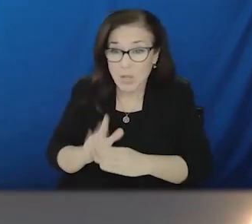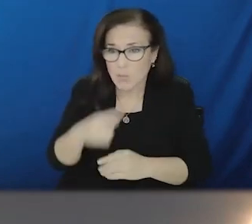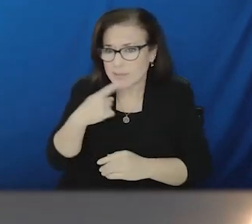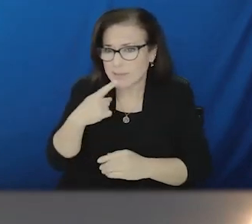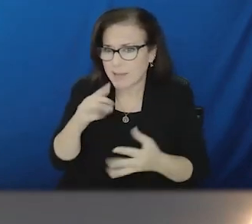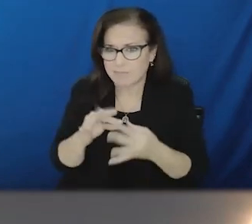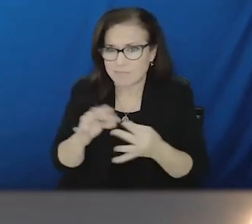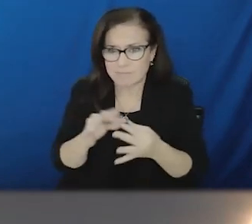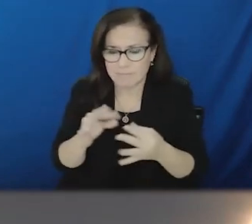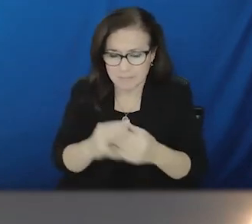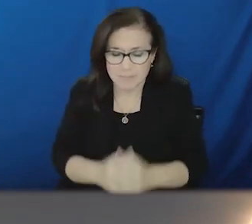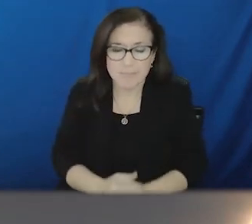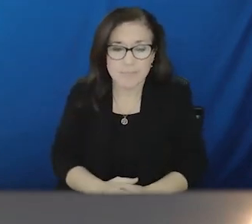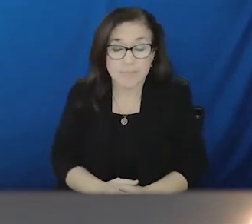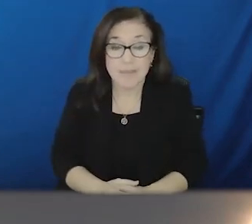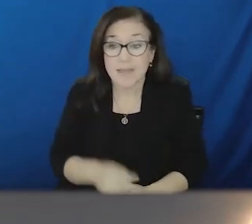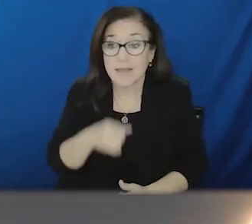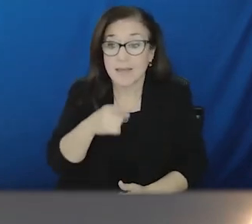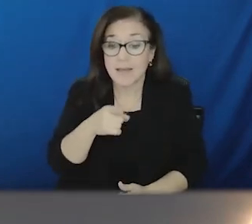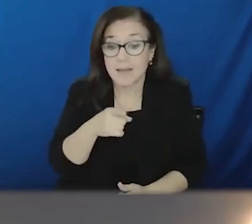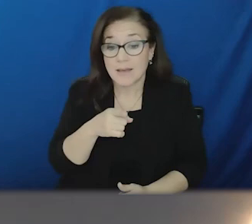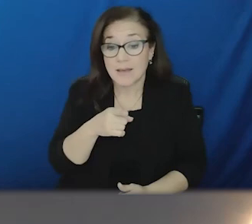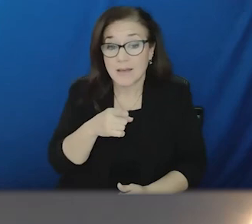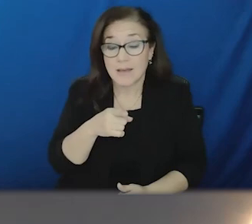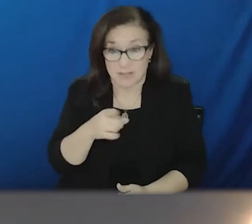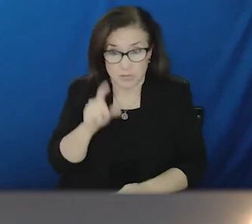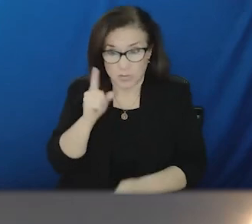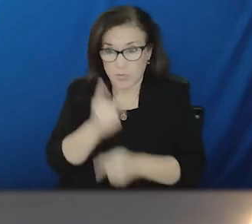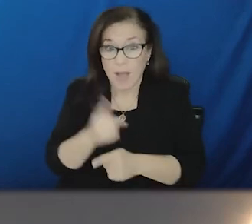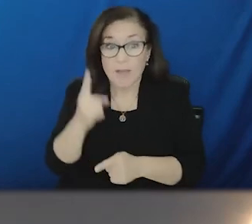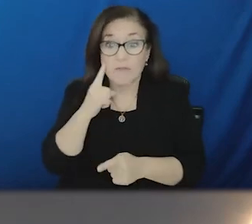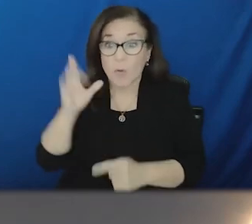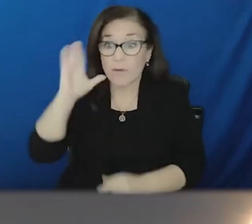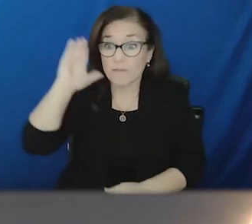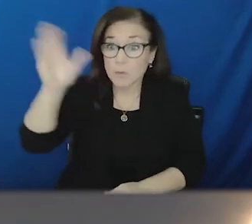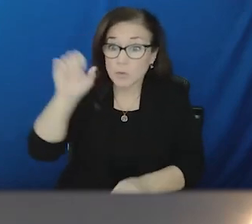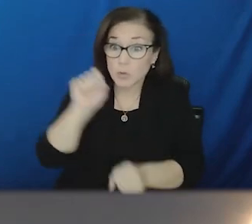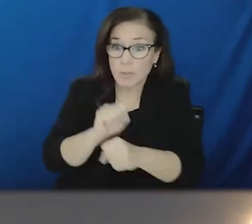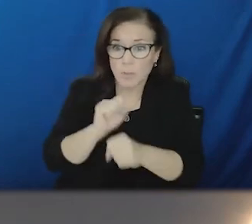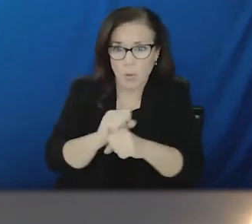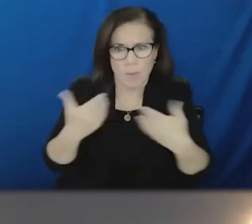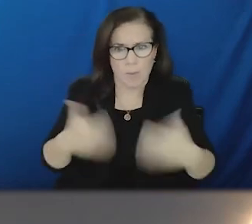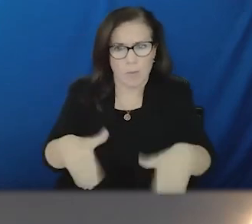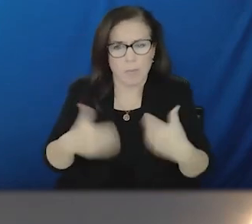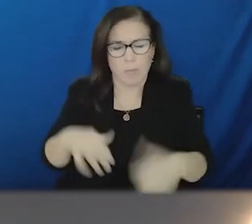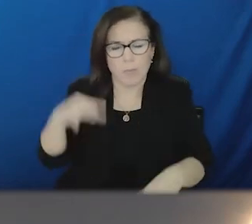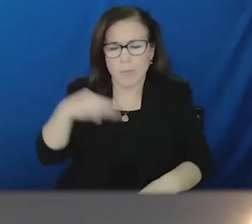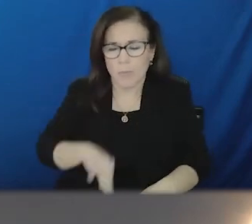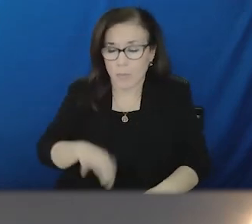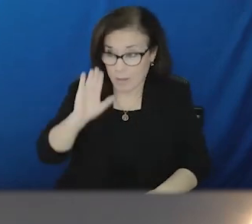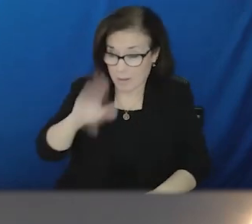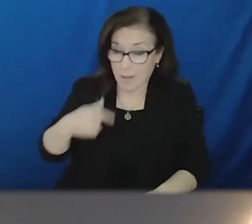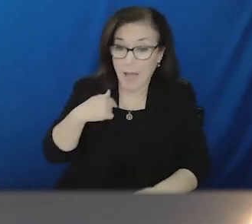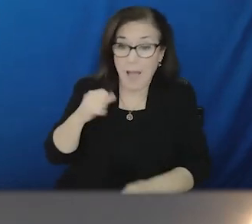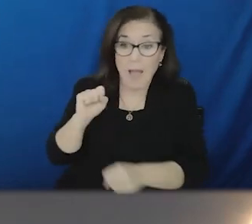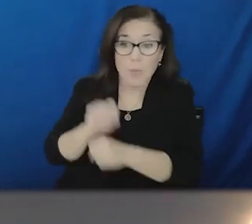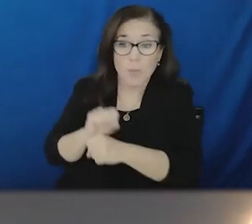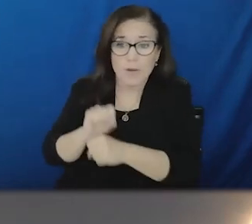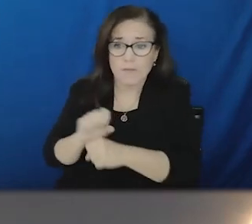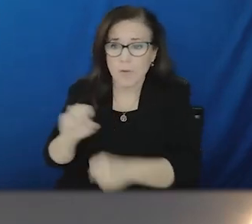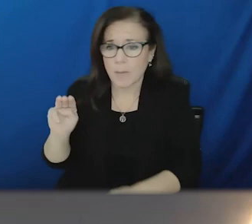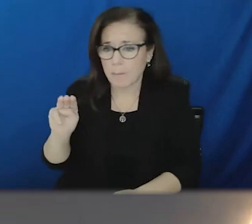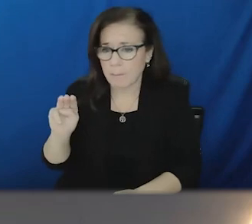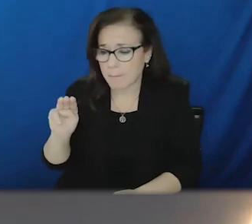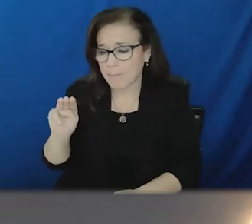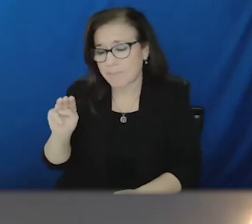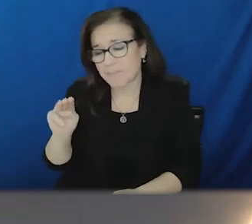is amazing. My day job is at SenCal Health, where we serve Medi-Cal recipients for Santa Barbara and San Luis